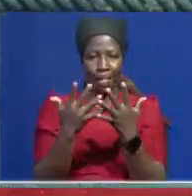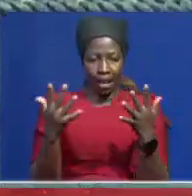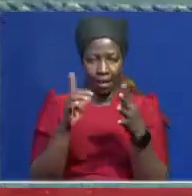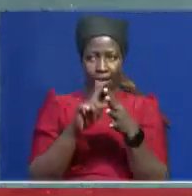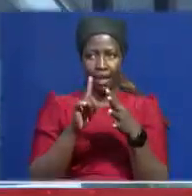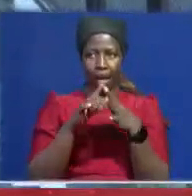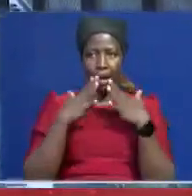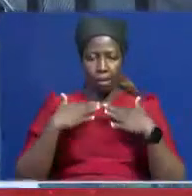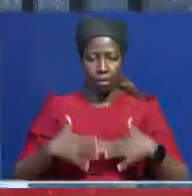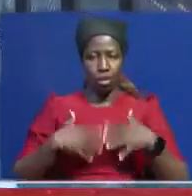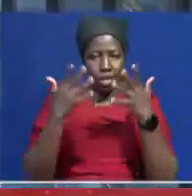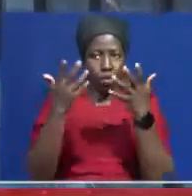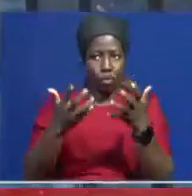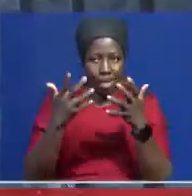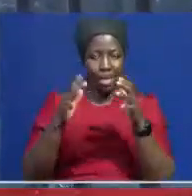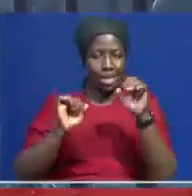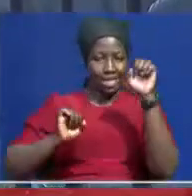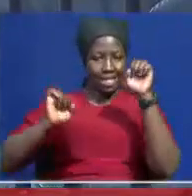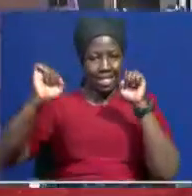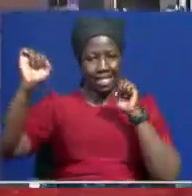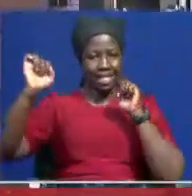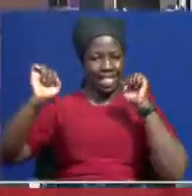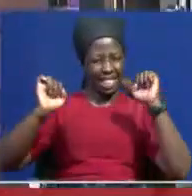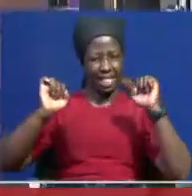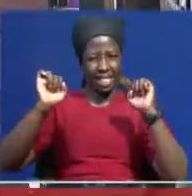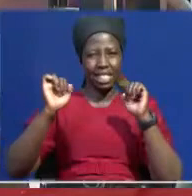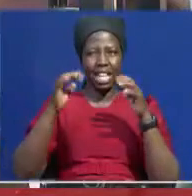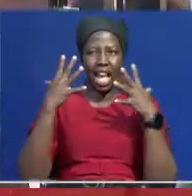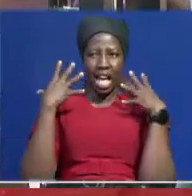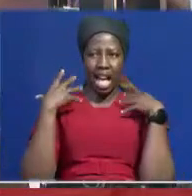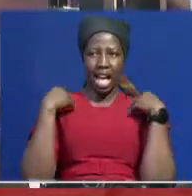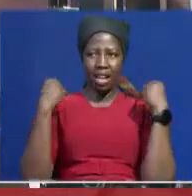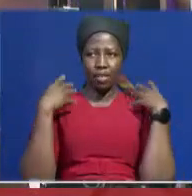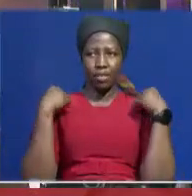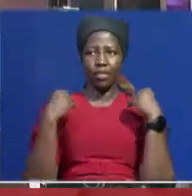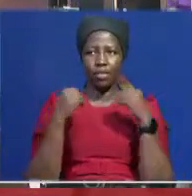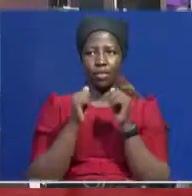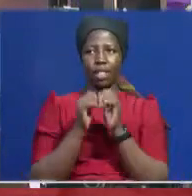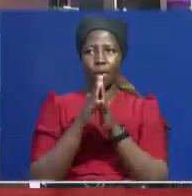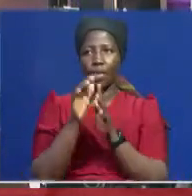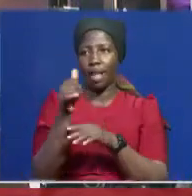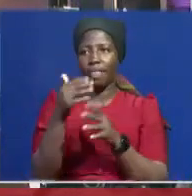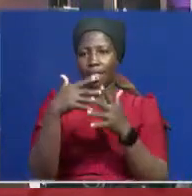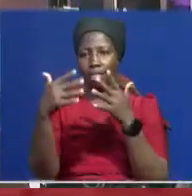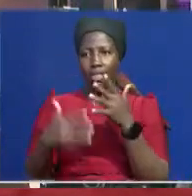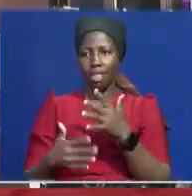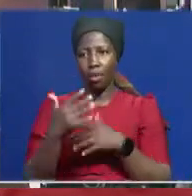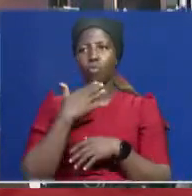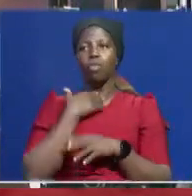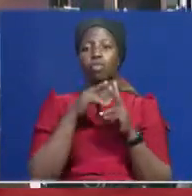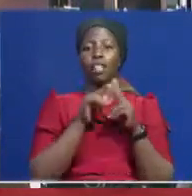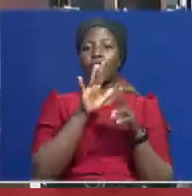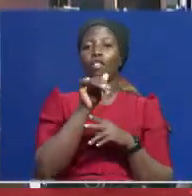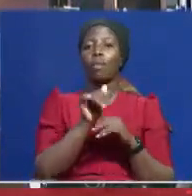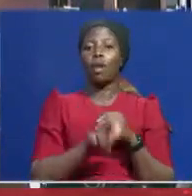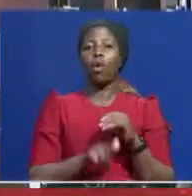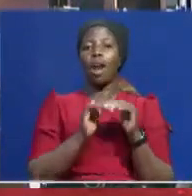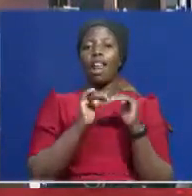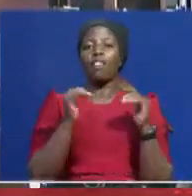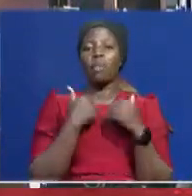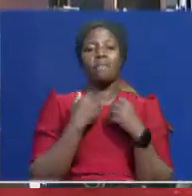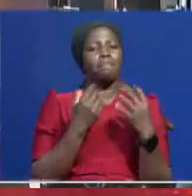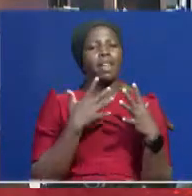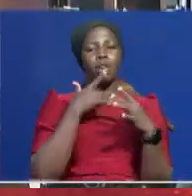body weights and stretching exercises, among others. We want to start from the grassroots. We have many trainers who are talented but don't